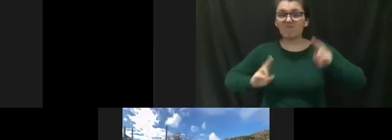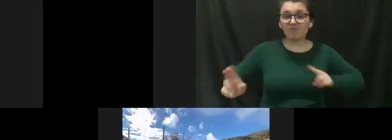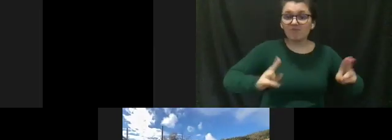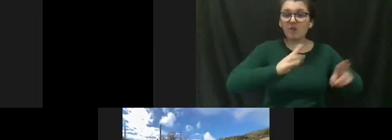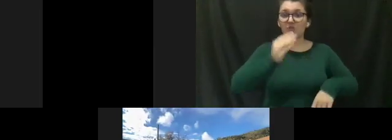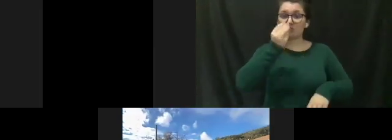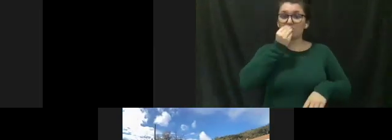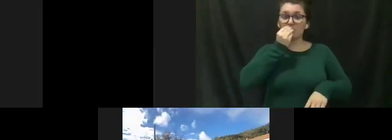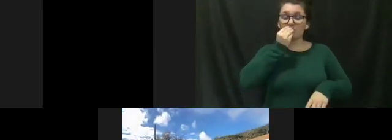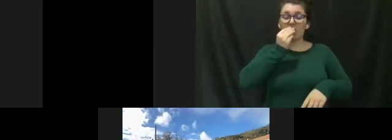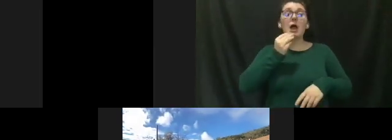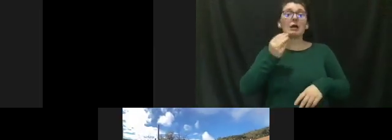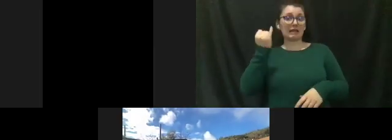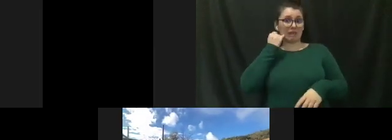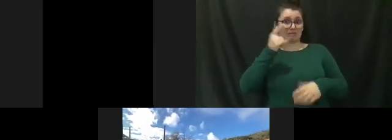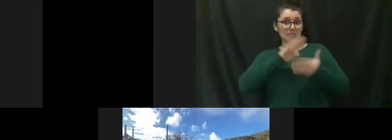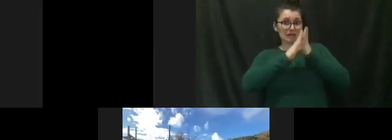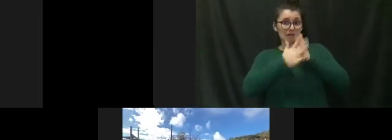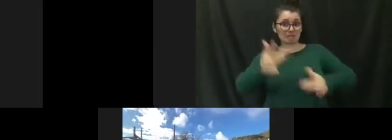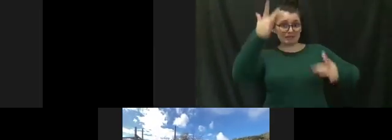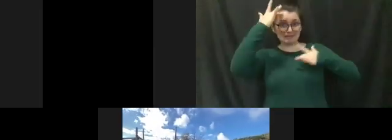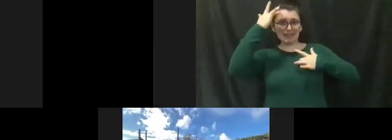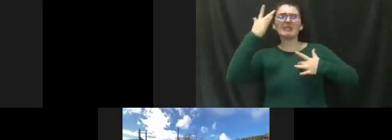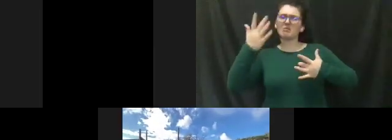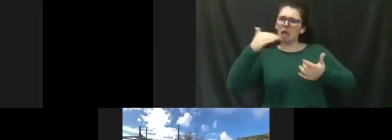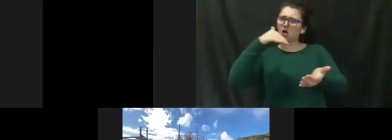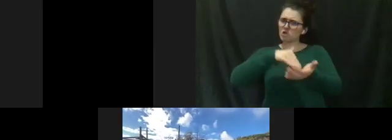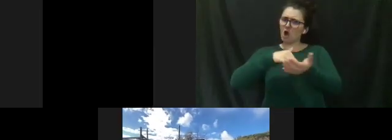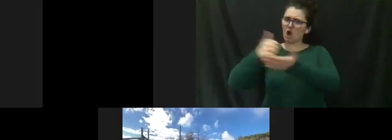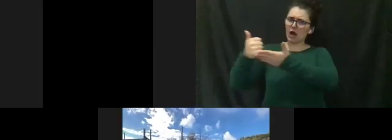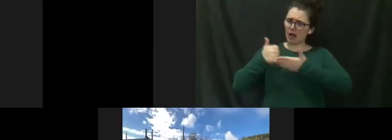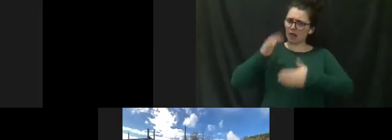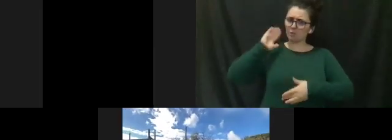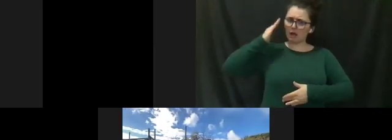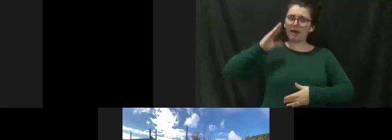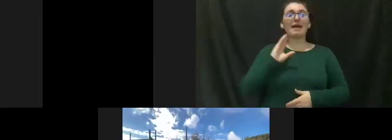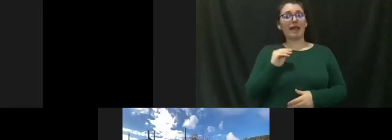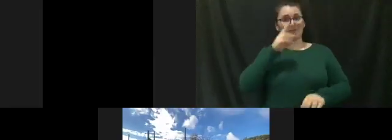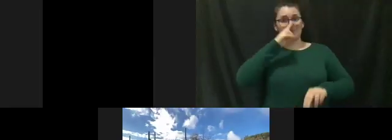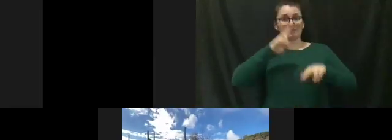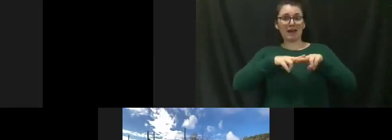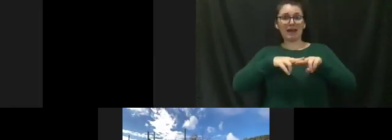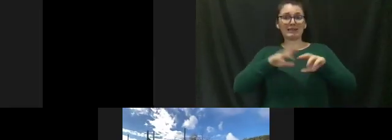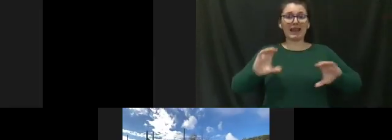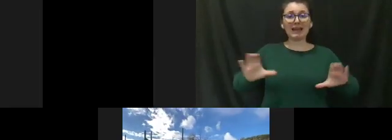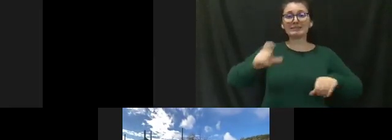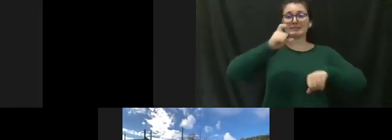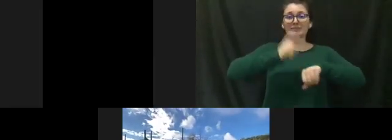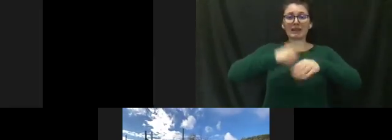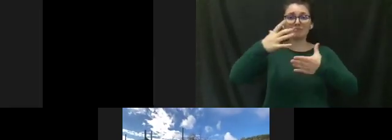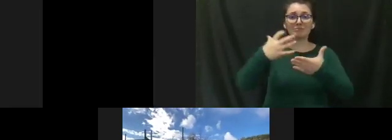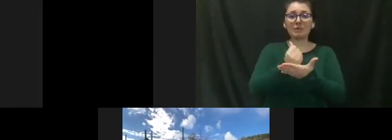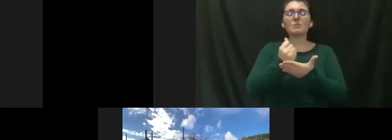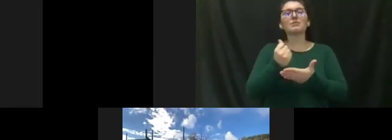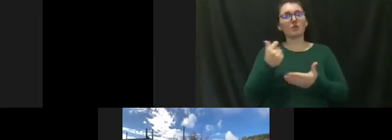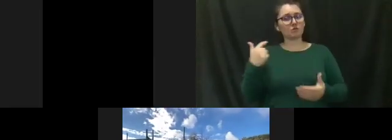get vet care if they get sick. So they get a little bit of spare time then. So we want to make sure we fill that spare time with fun activities. So we give them